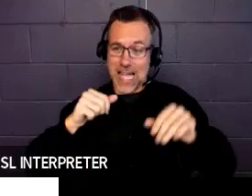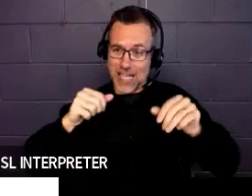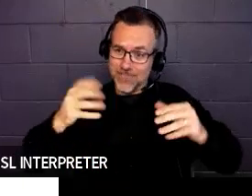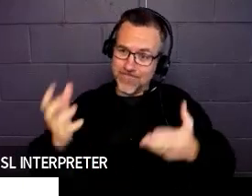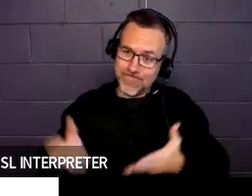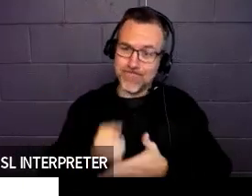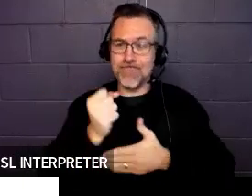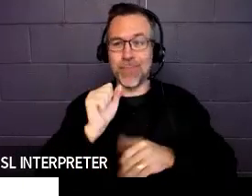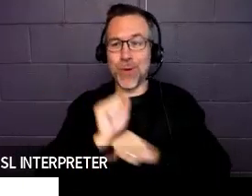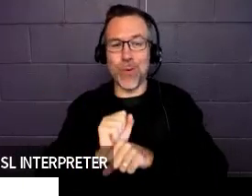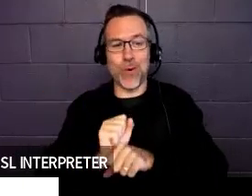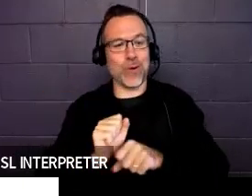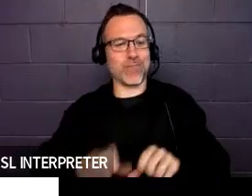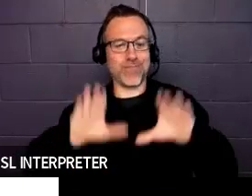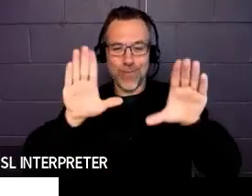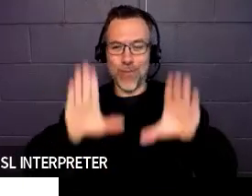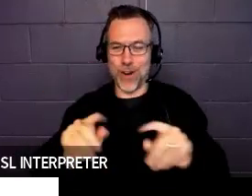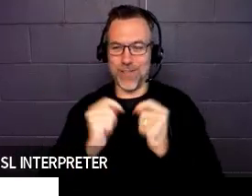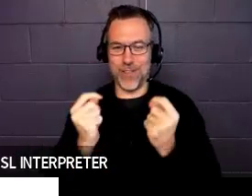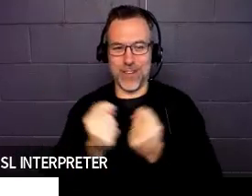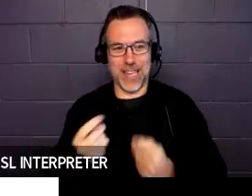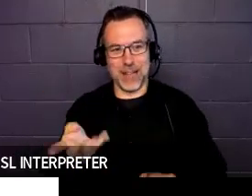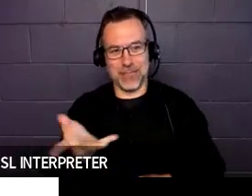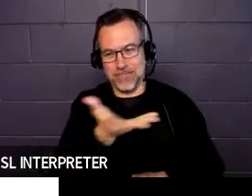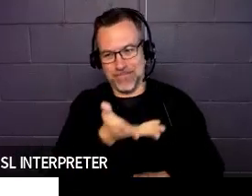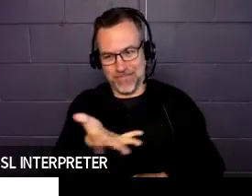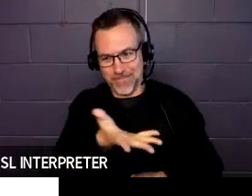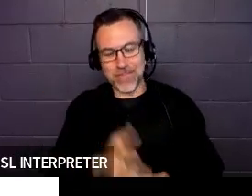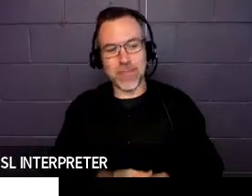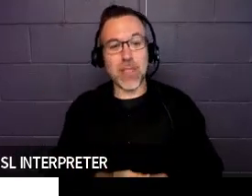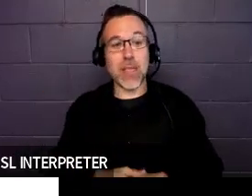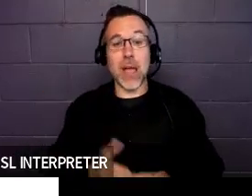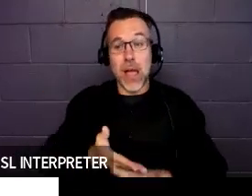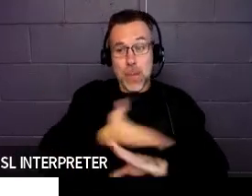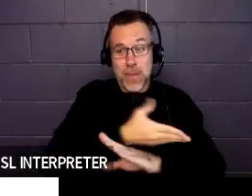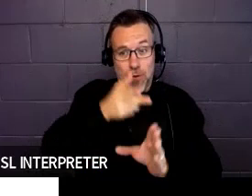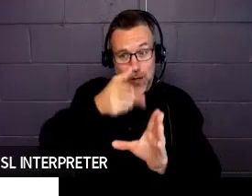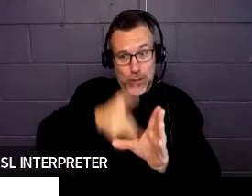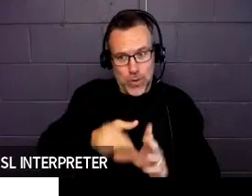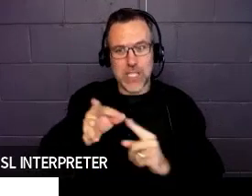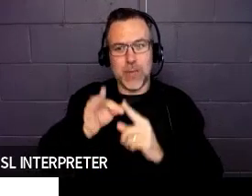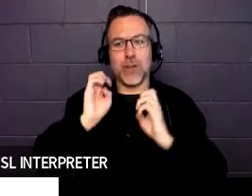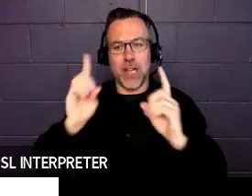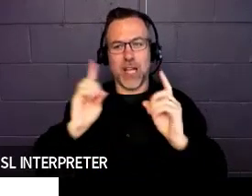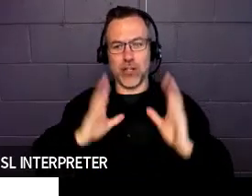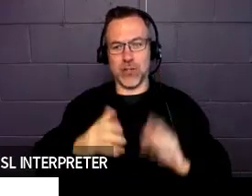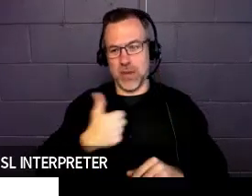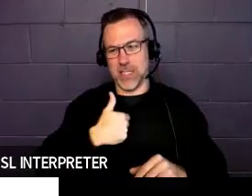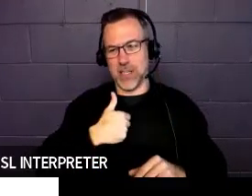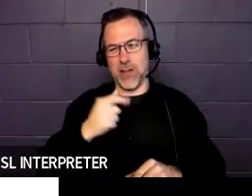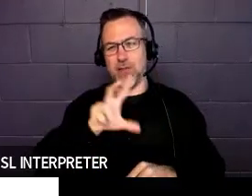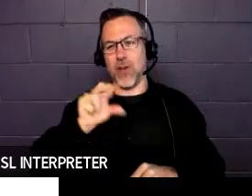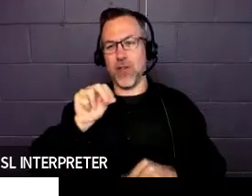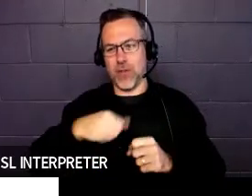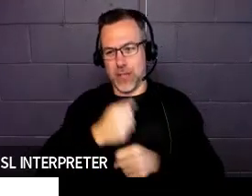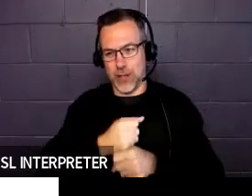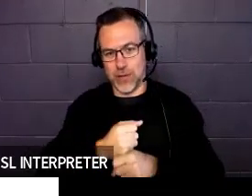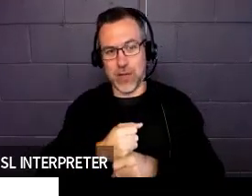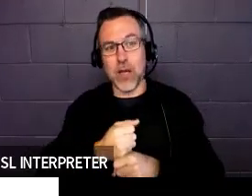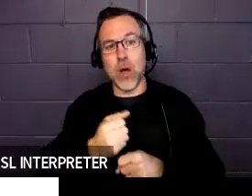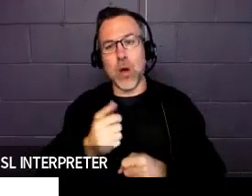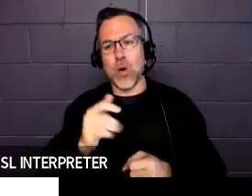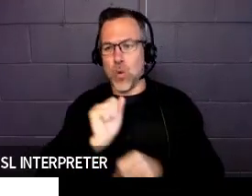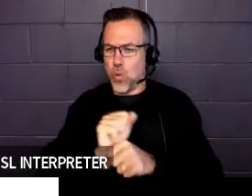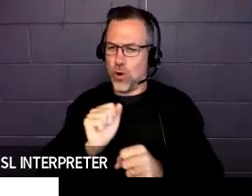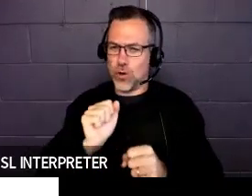team. Before I joined the department, I was a special ed teacher myself for 30 years, primarily worked with students with autism.